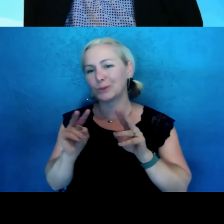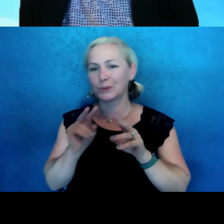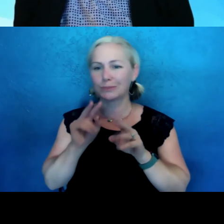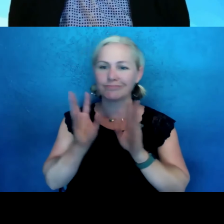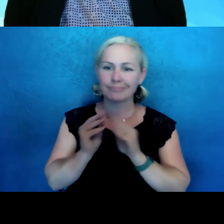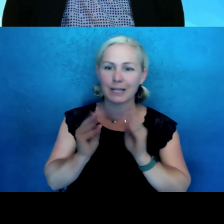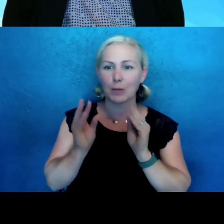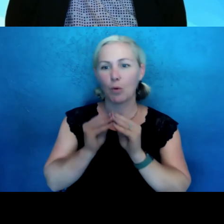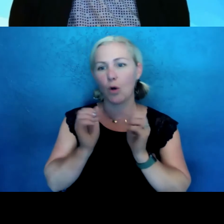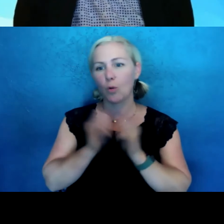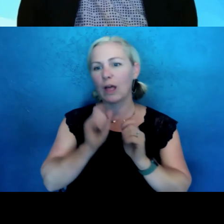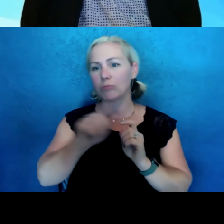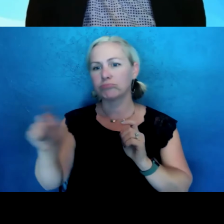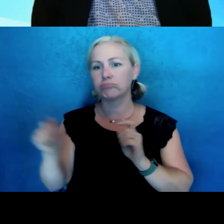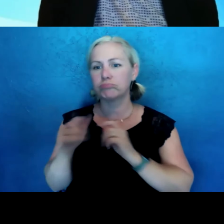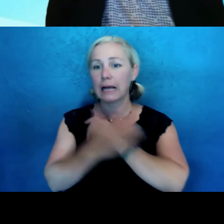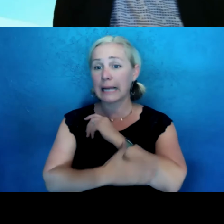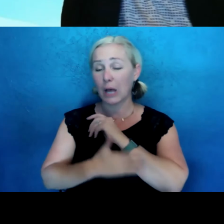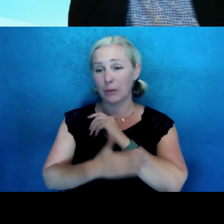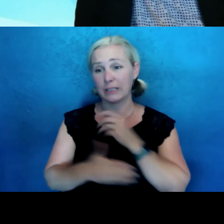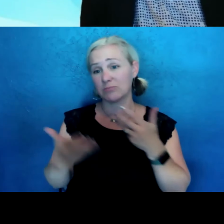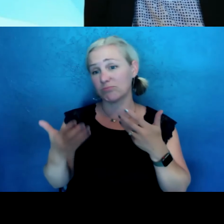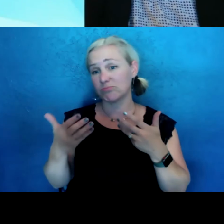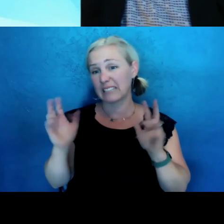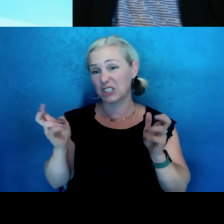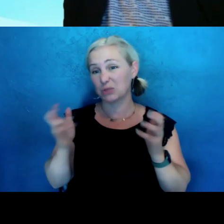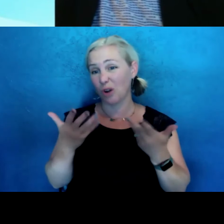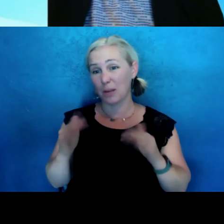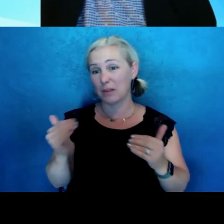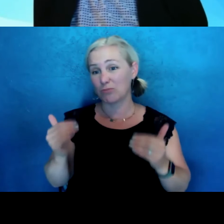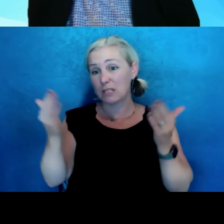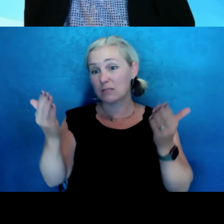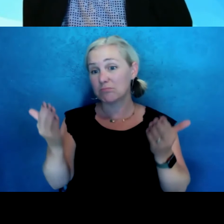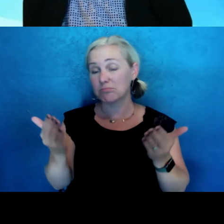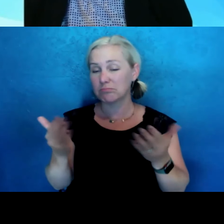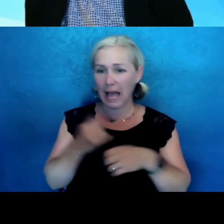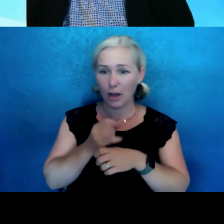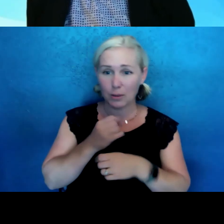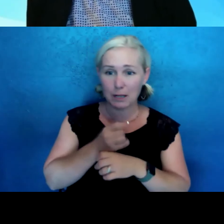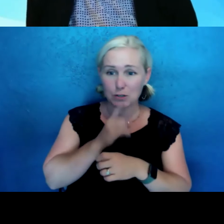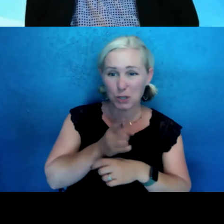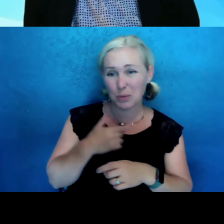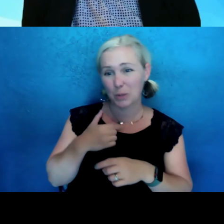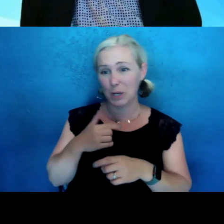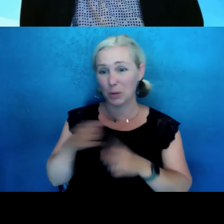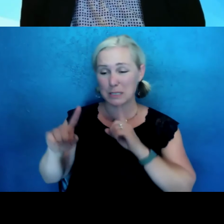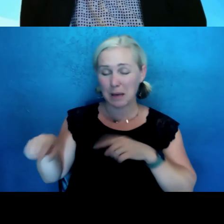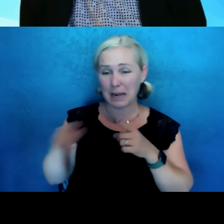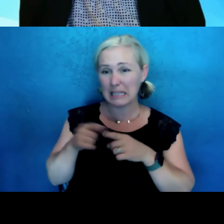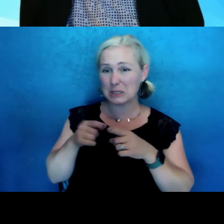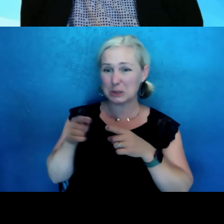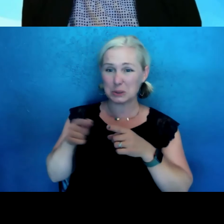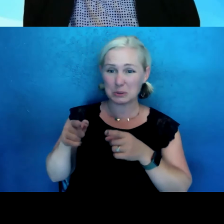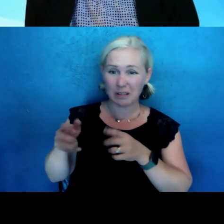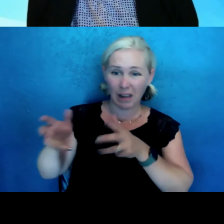stakeholders soon. And this has already been raised, this issue of how do we make sure when we're responding to abuse and neglect, fraud,